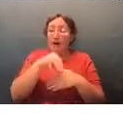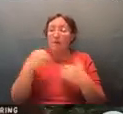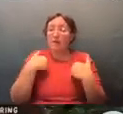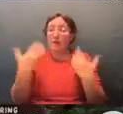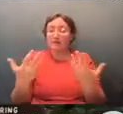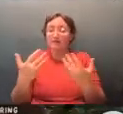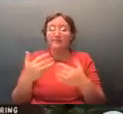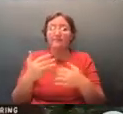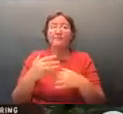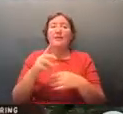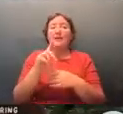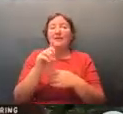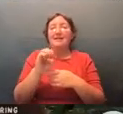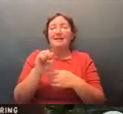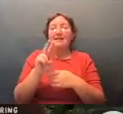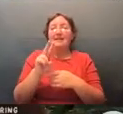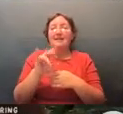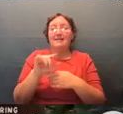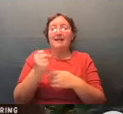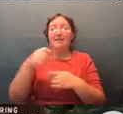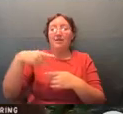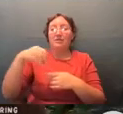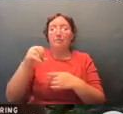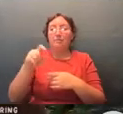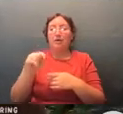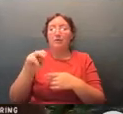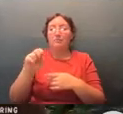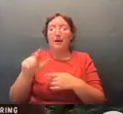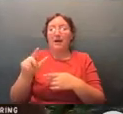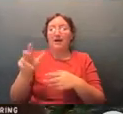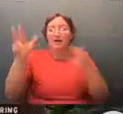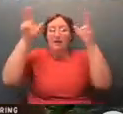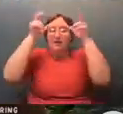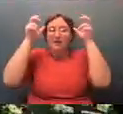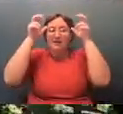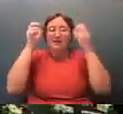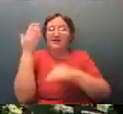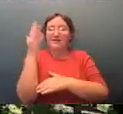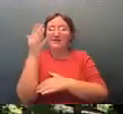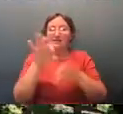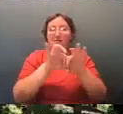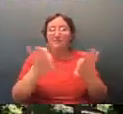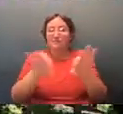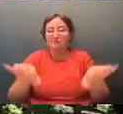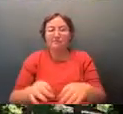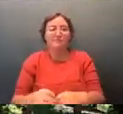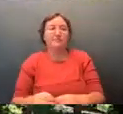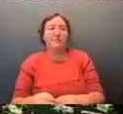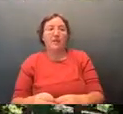area called Devil's Postpile. And Devil's Postpile is a collection